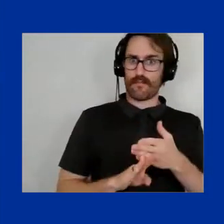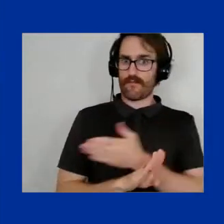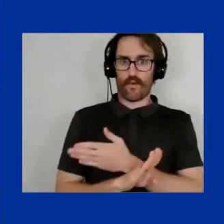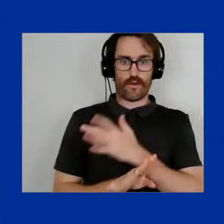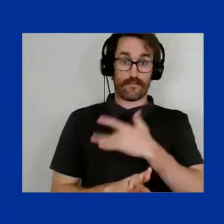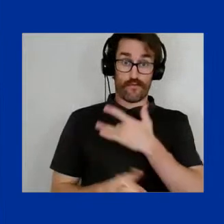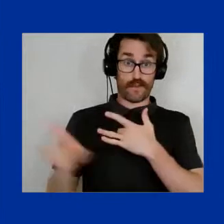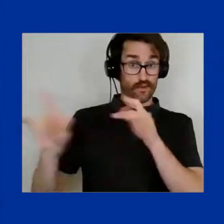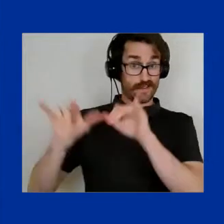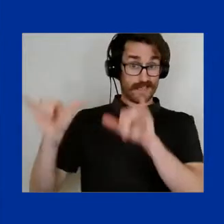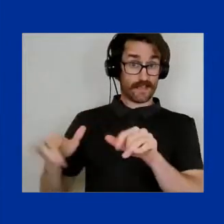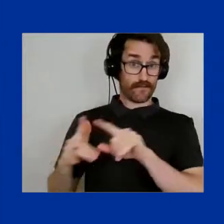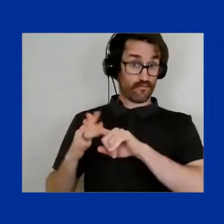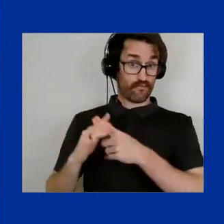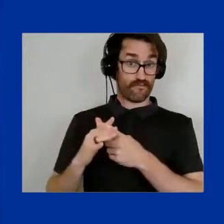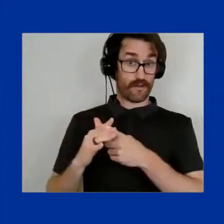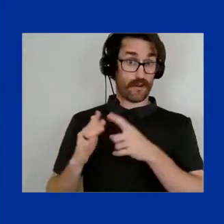up.